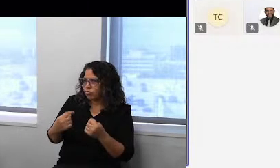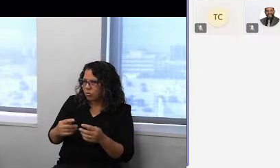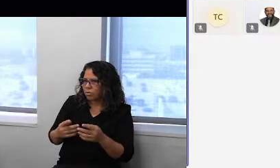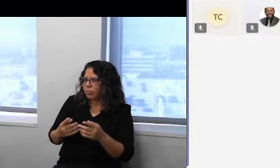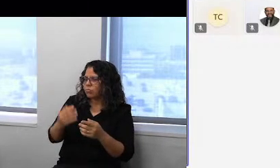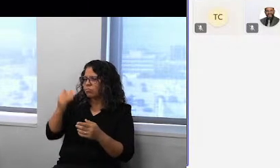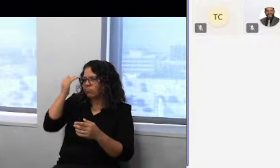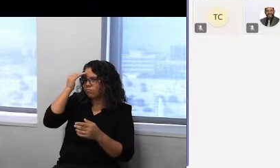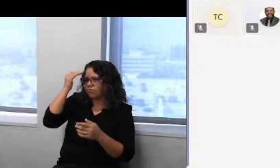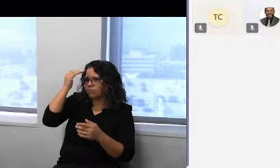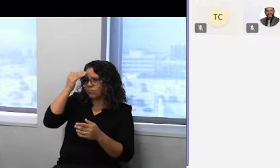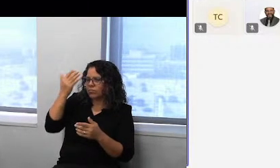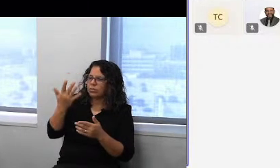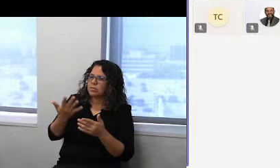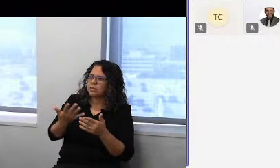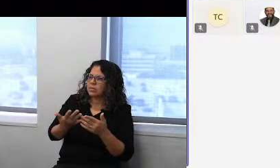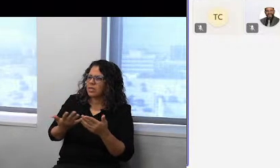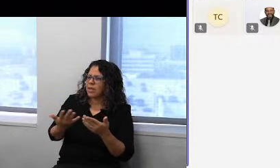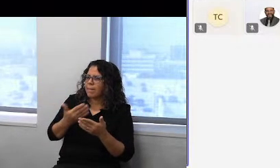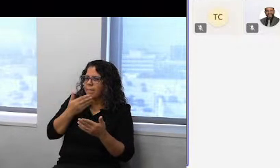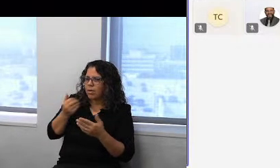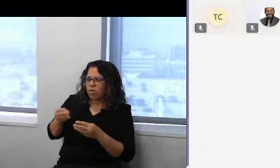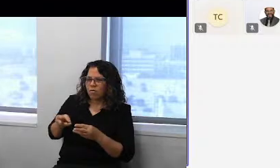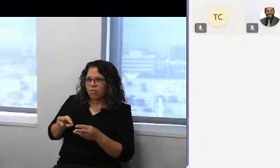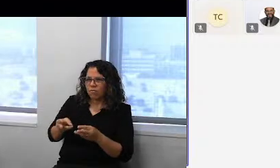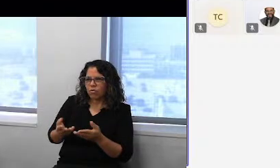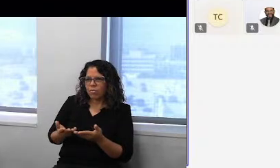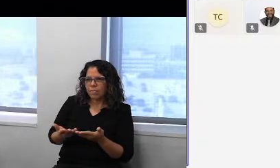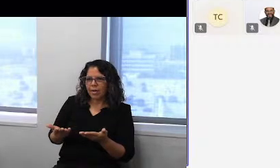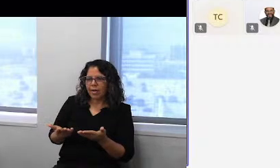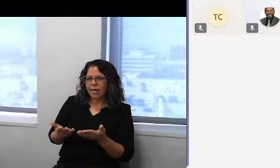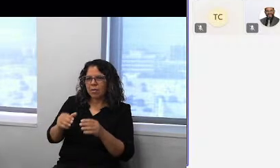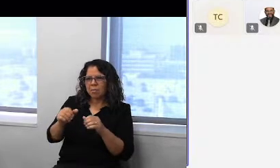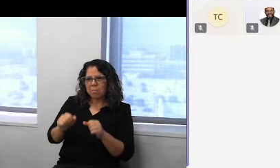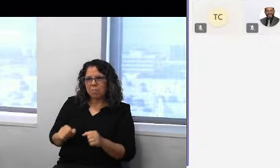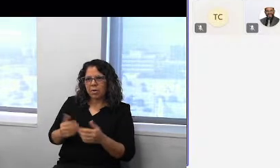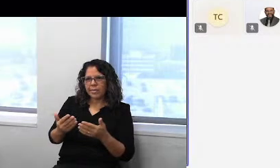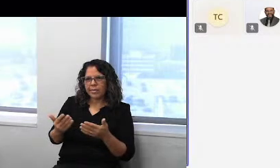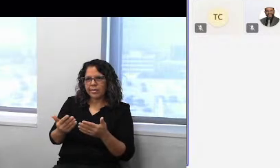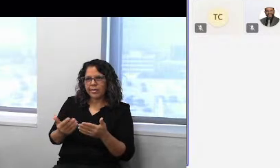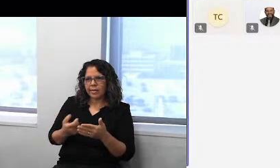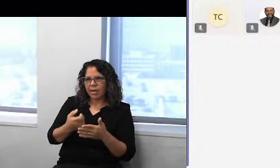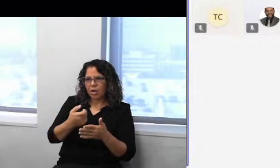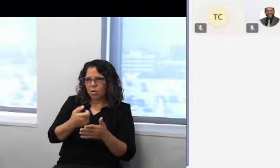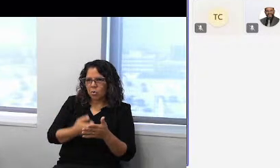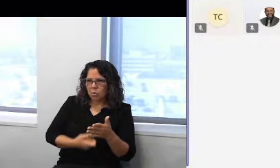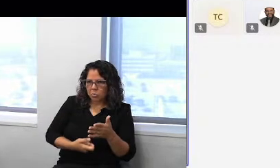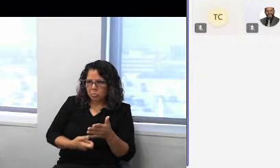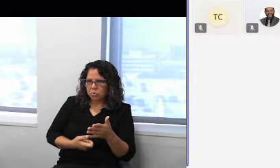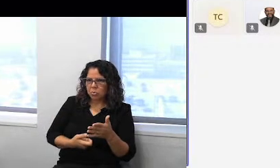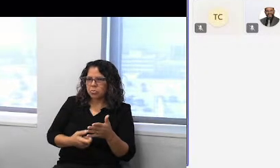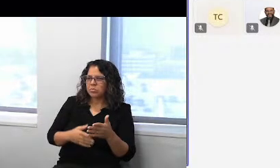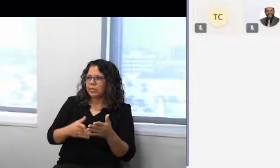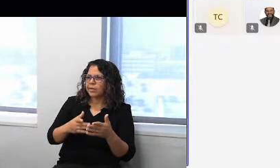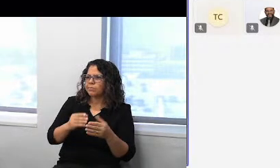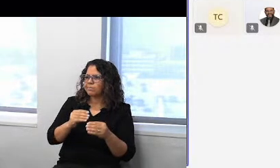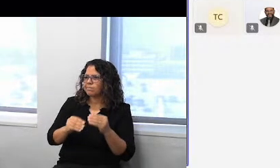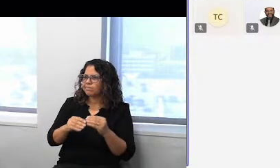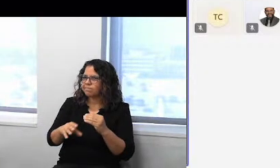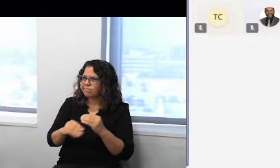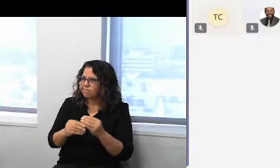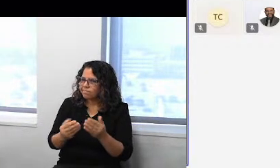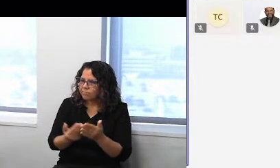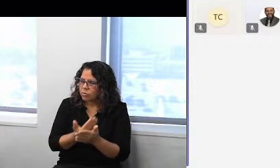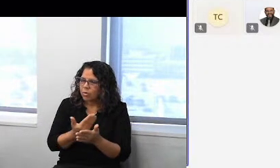the upgrading of the system for renewable energy to be recovered, whether it's through the PPA process or through its base rate, so the commissioners can